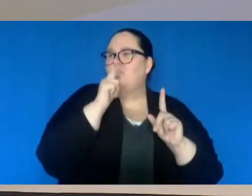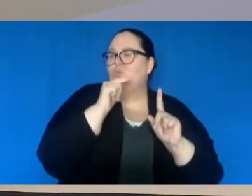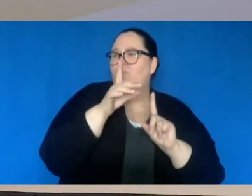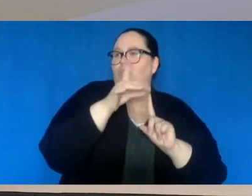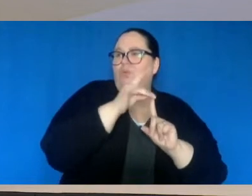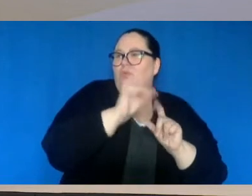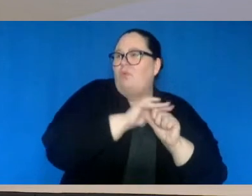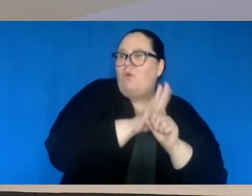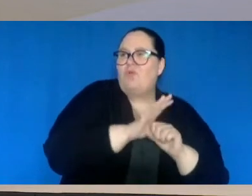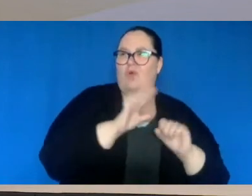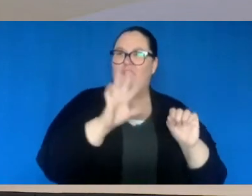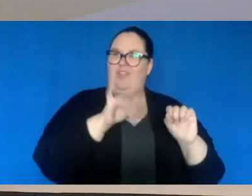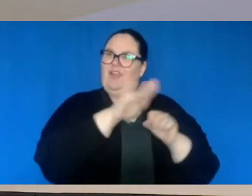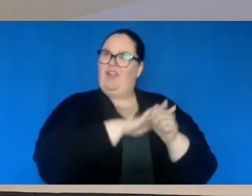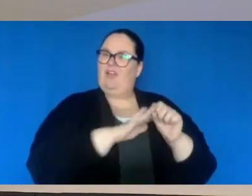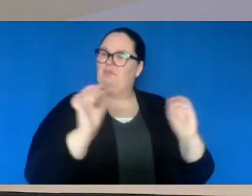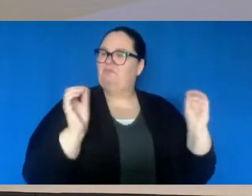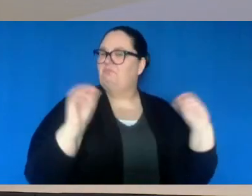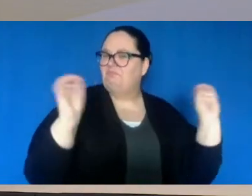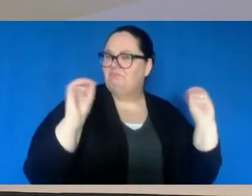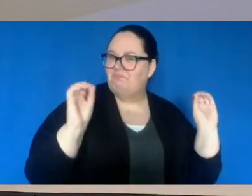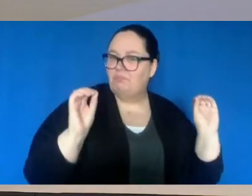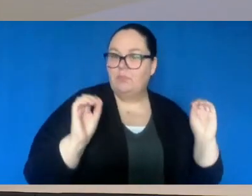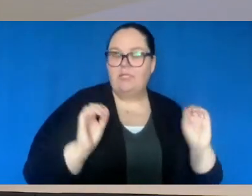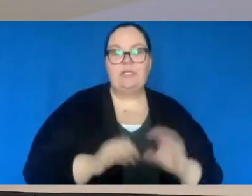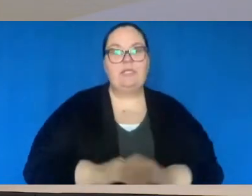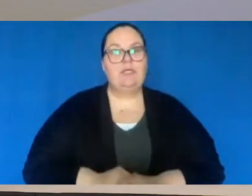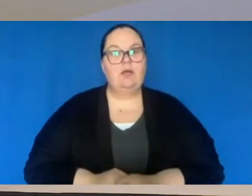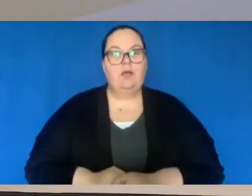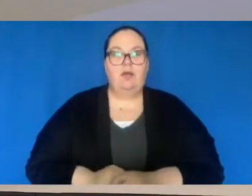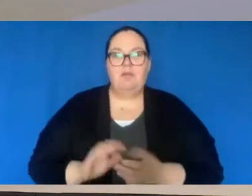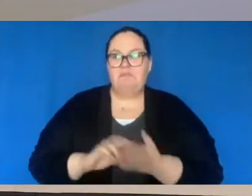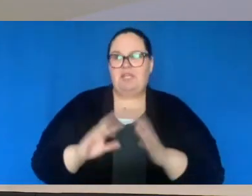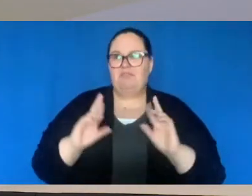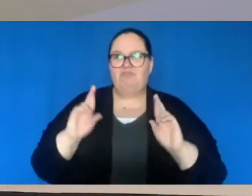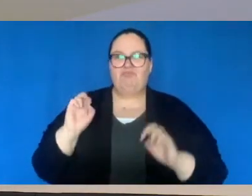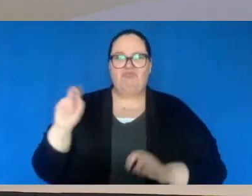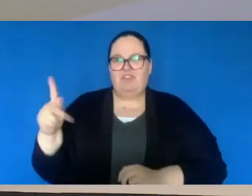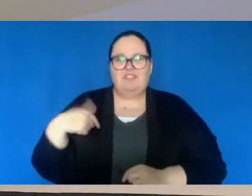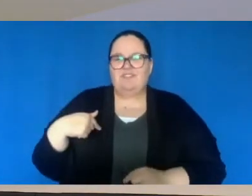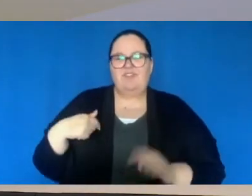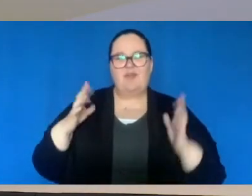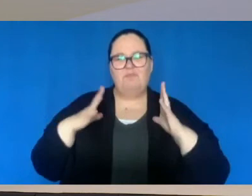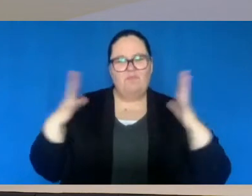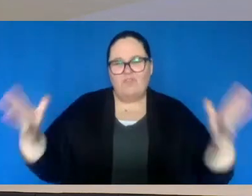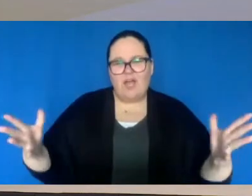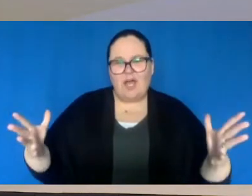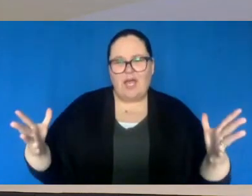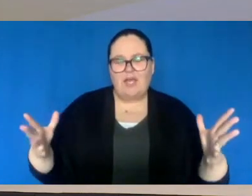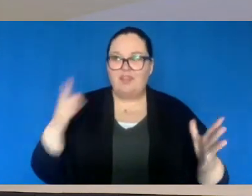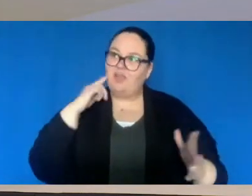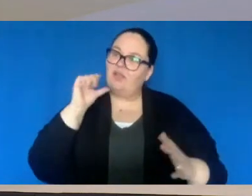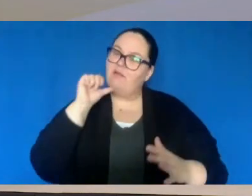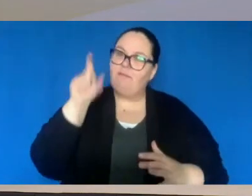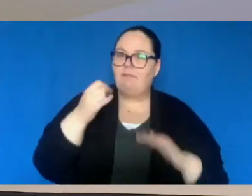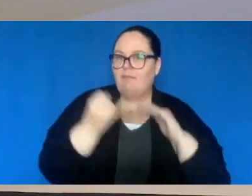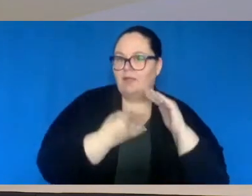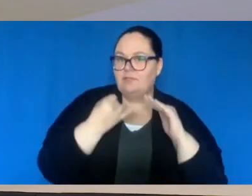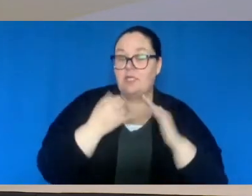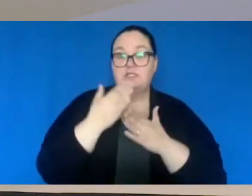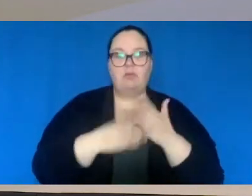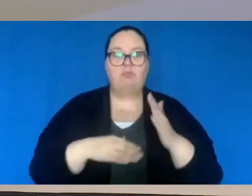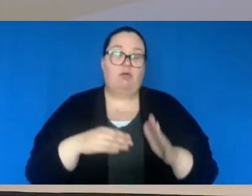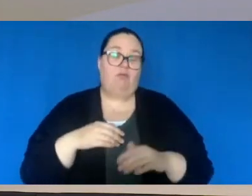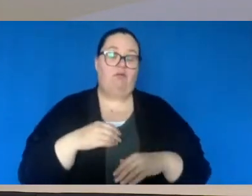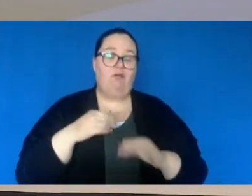present. And moreover, the virus presents no risk to themselves or others. And some people believe the self-isolation rules do not apply